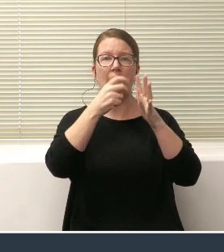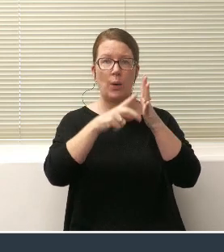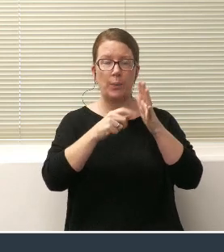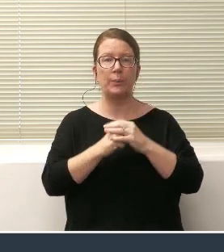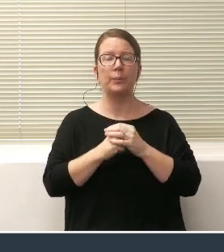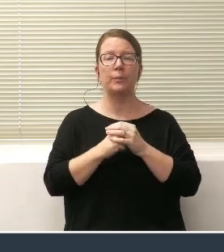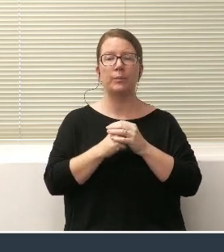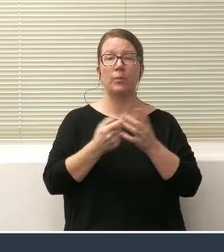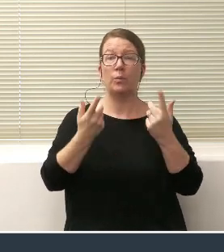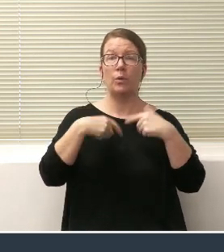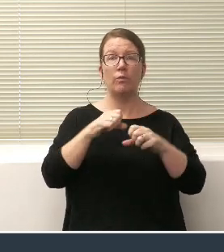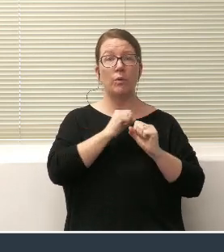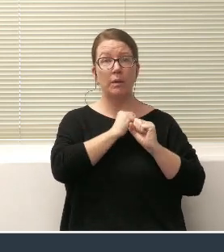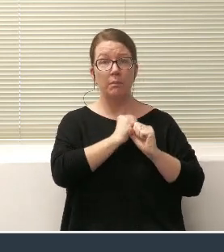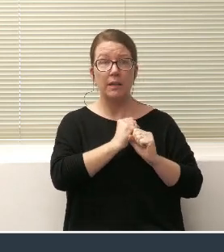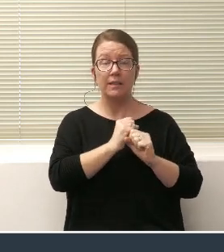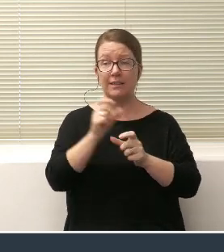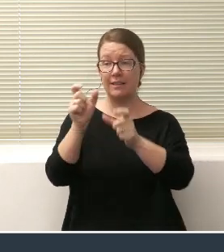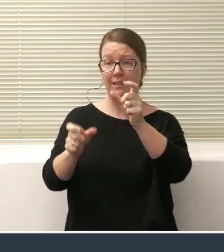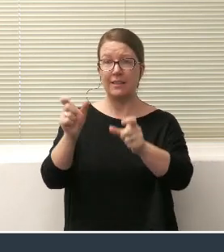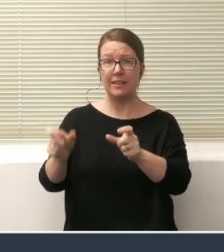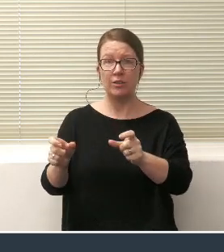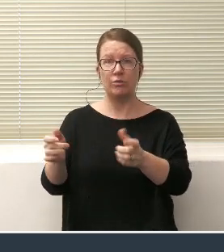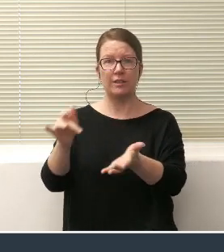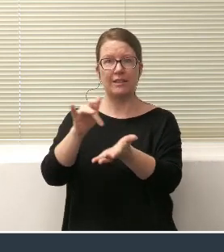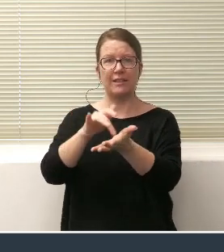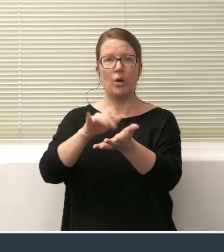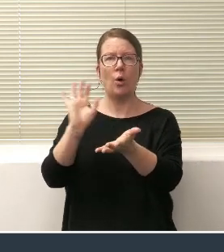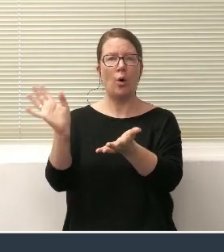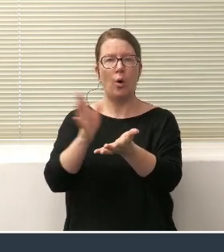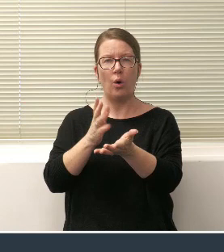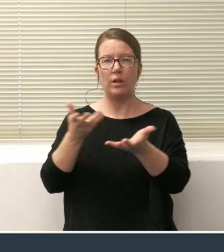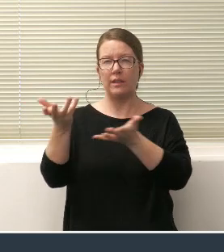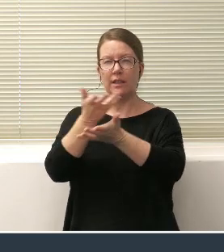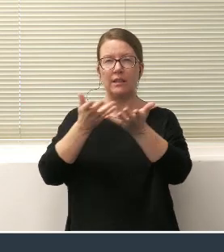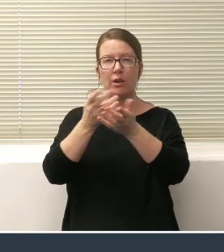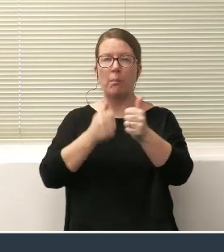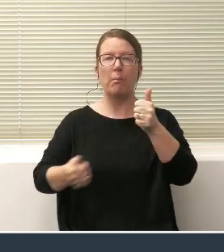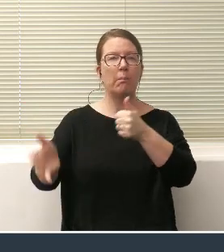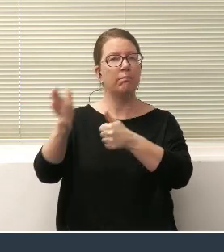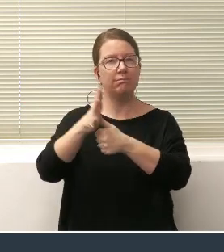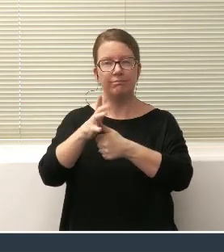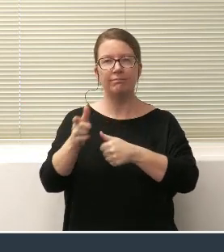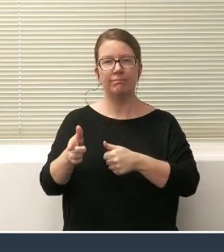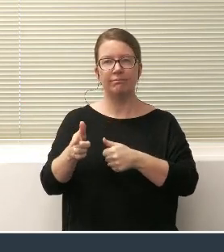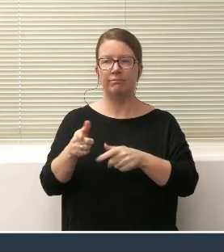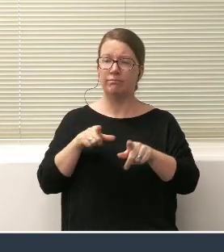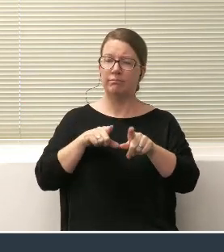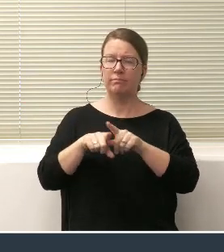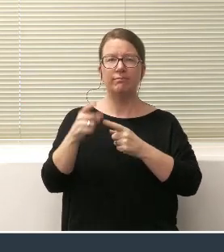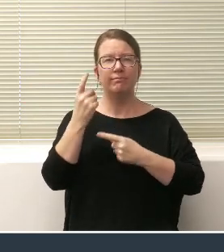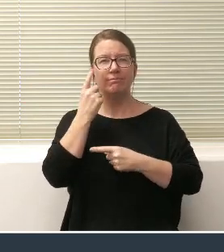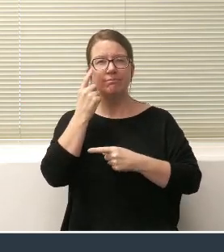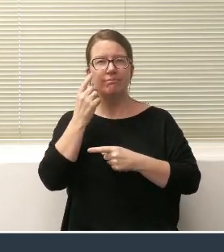are committed. We've put the tenants at the centre of all our deliberations and discussions. We've tried to find a way